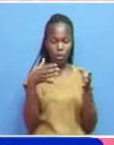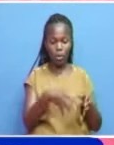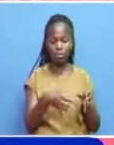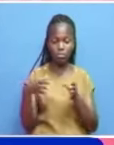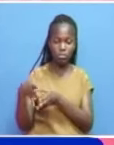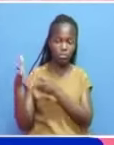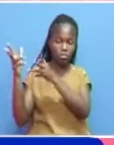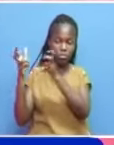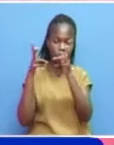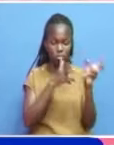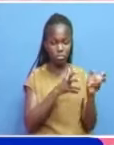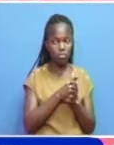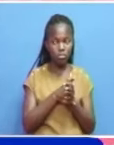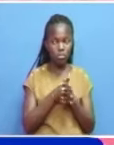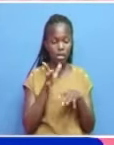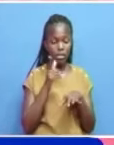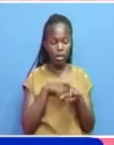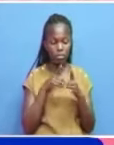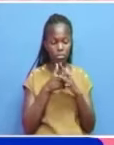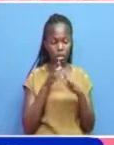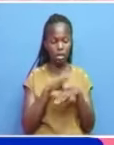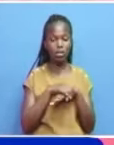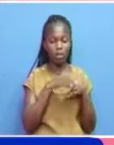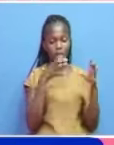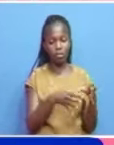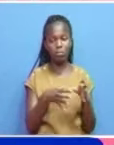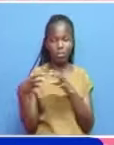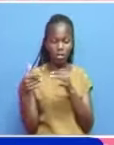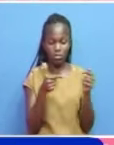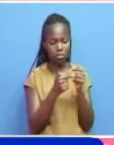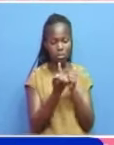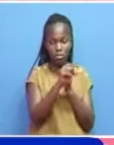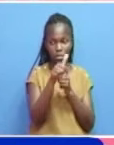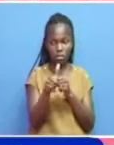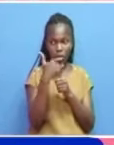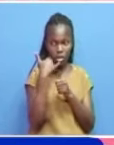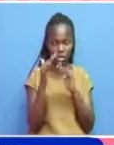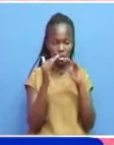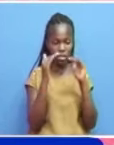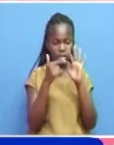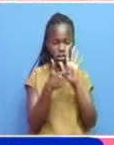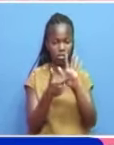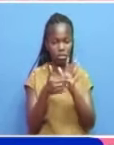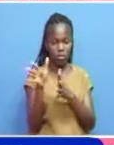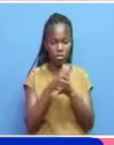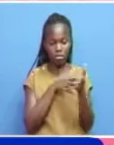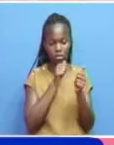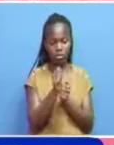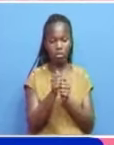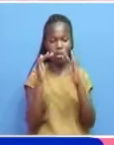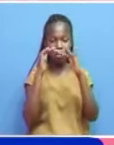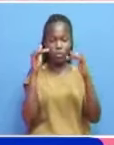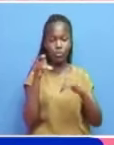issue. When they start getting communities to hit one another, it is a demonstration of the decaying level of